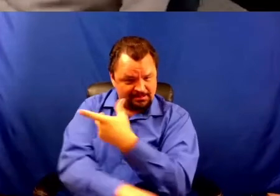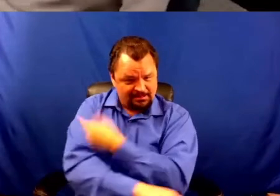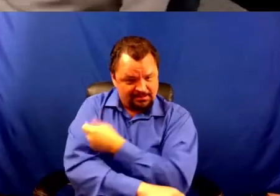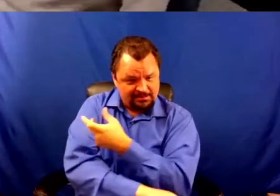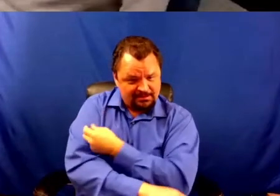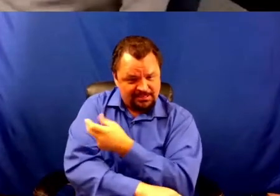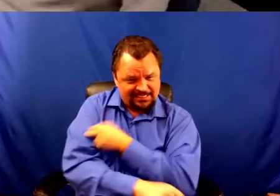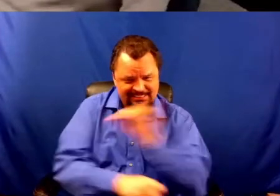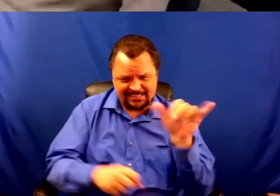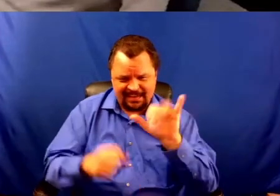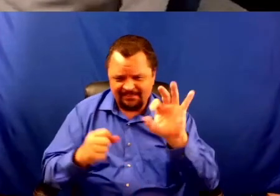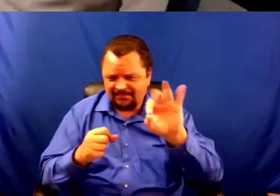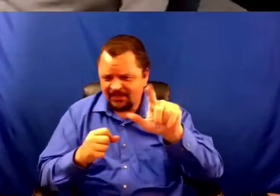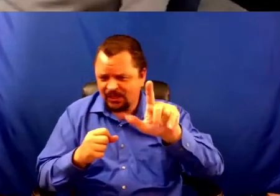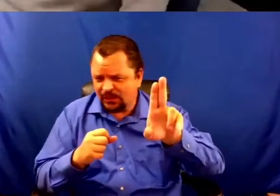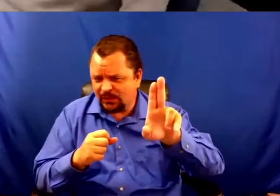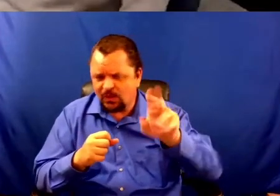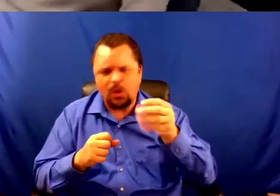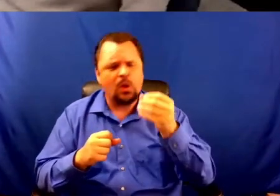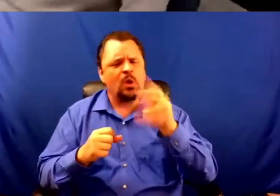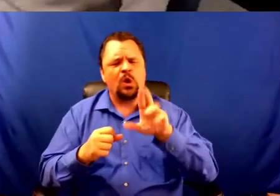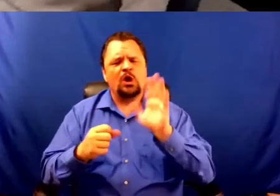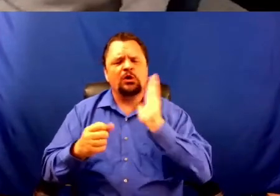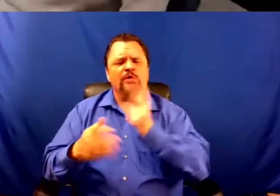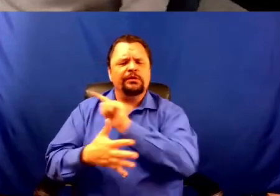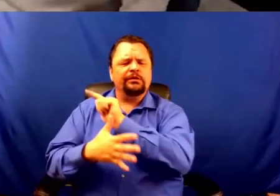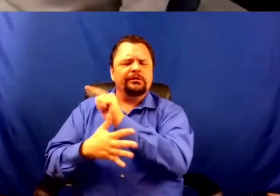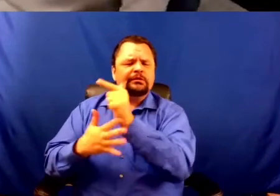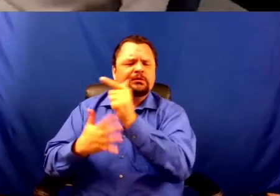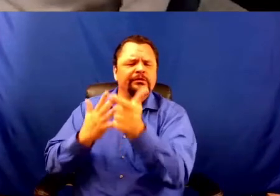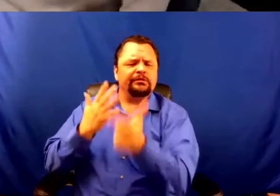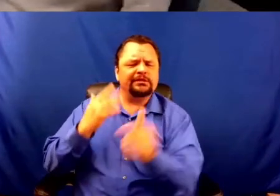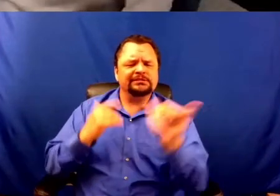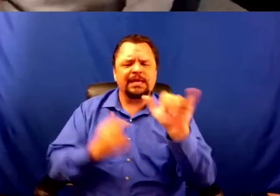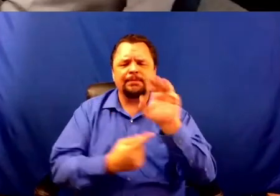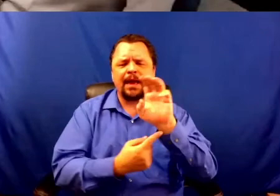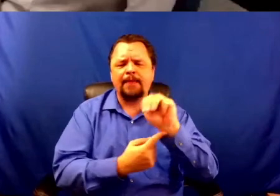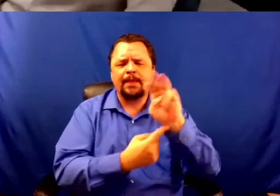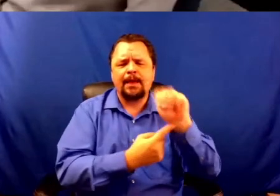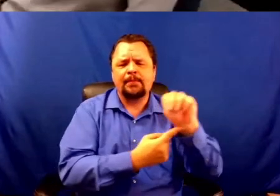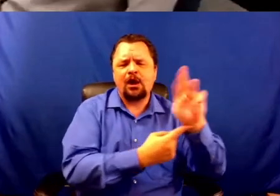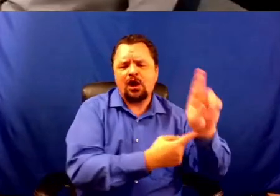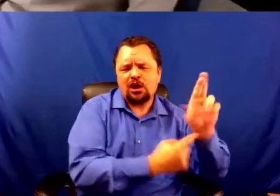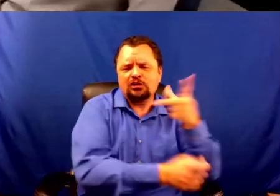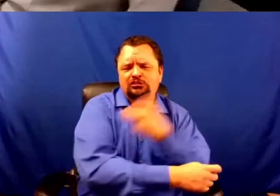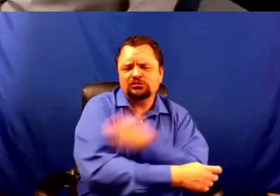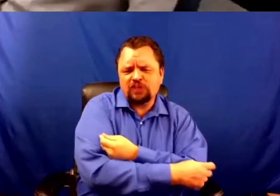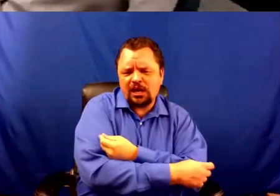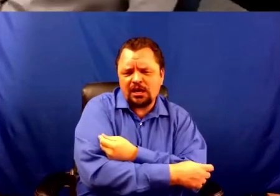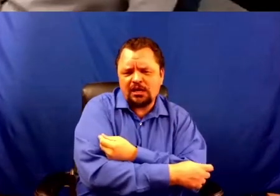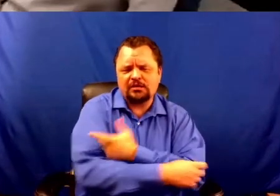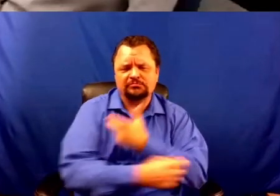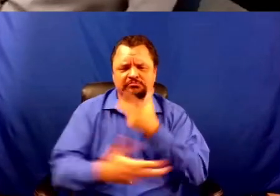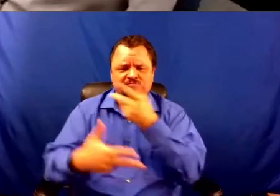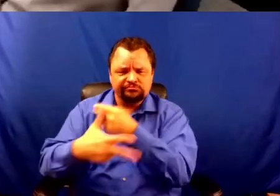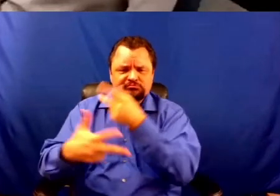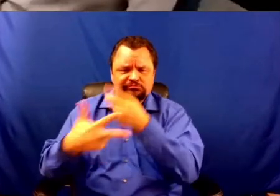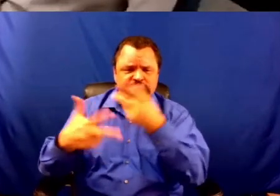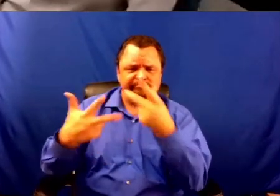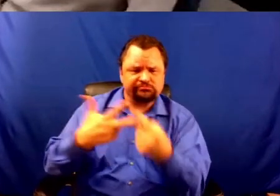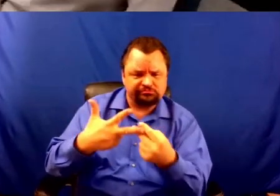a yearly booster like we see with the flu, or will this be a series like what we see with MMR? You know, we have